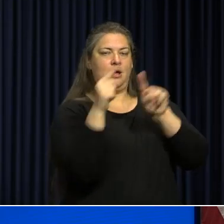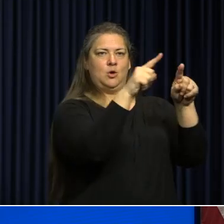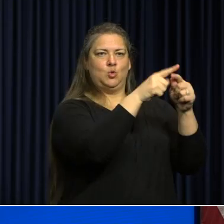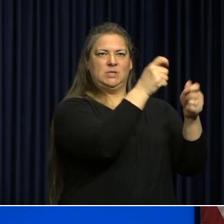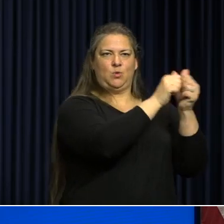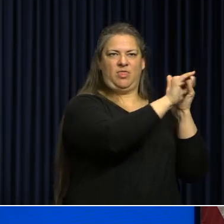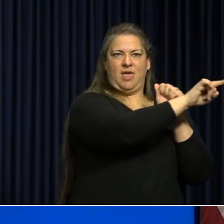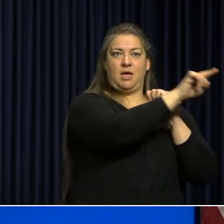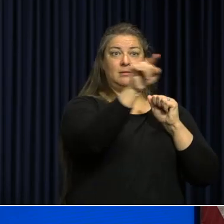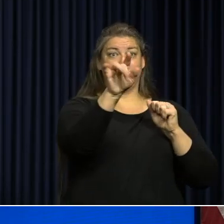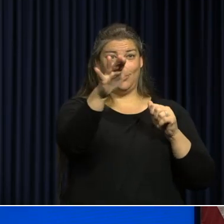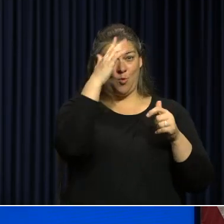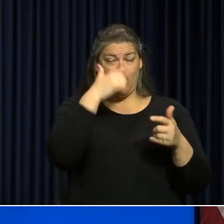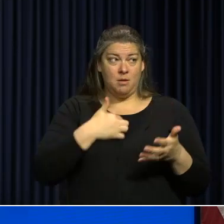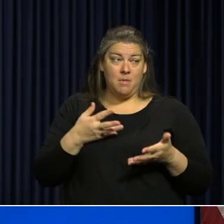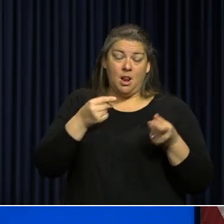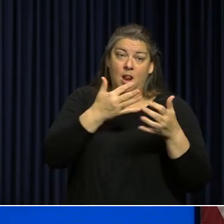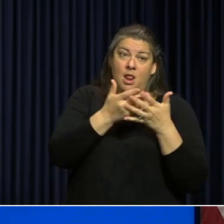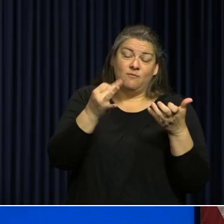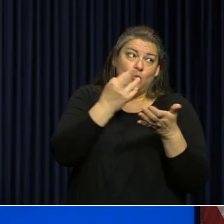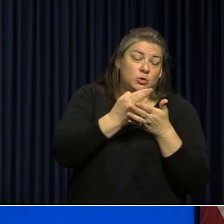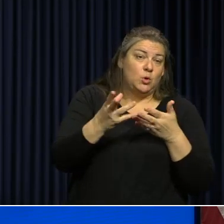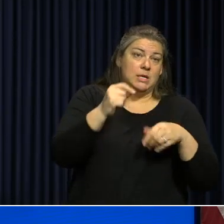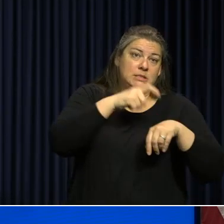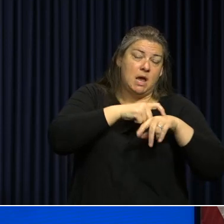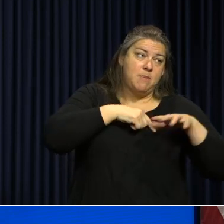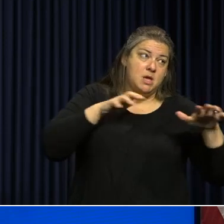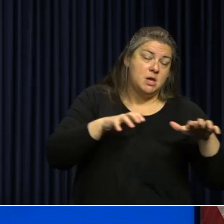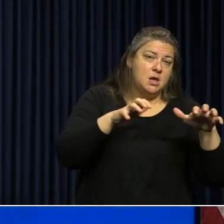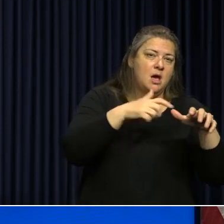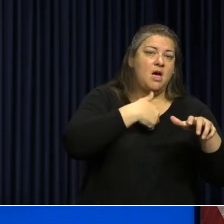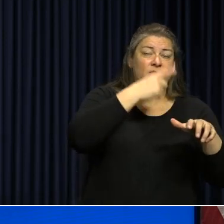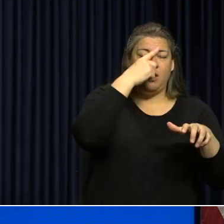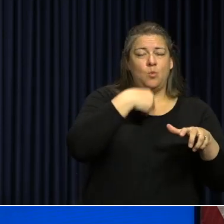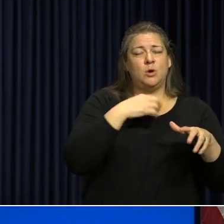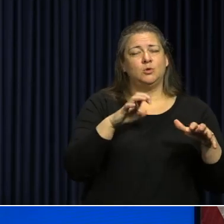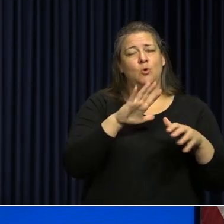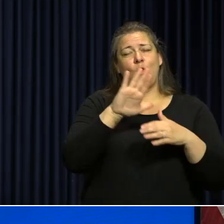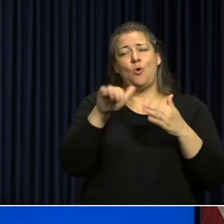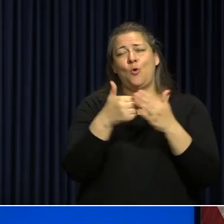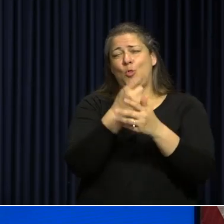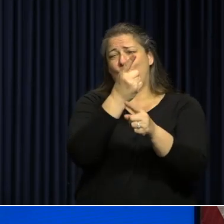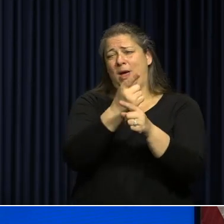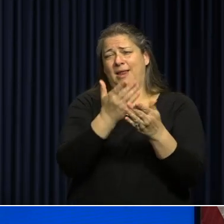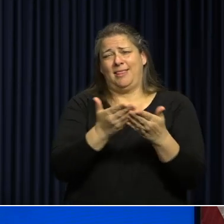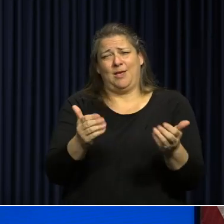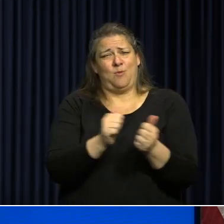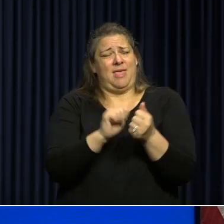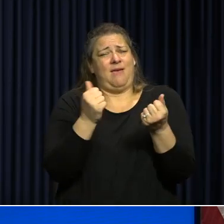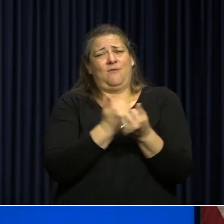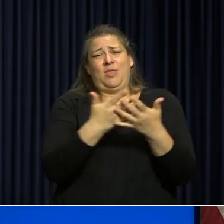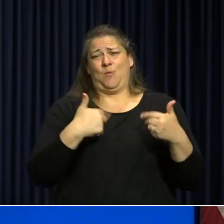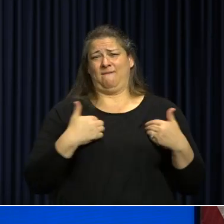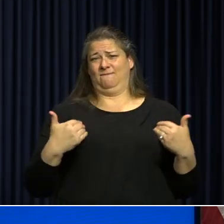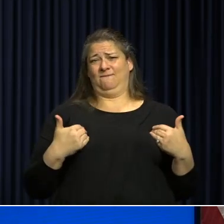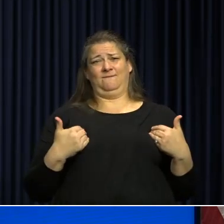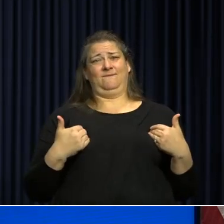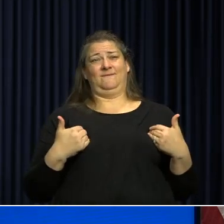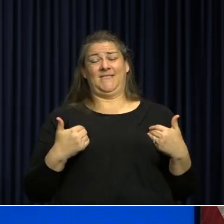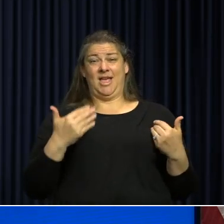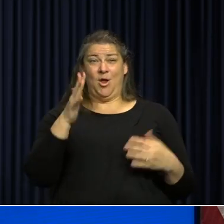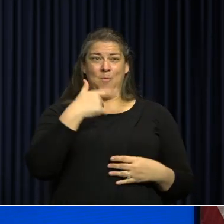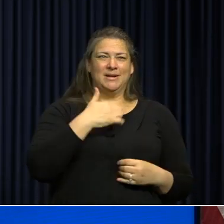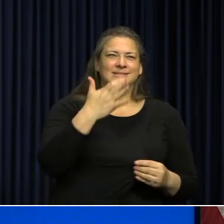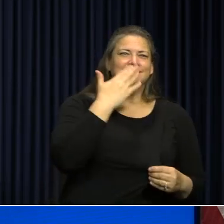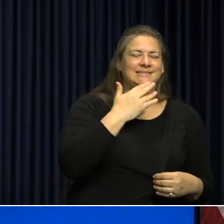and resources into this, and I believe we're doing all the right things with all the information we have. But I don't want to sugarcoat